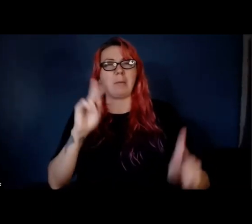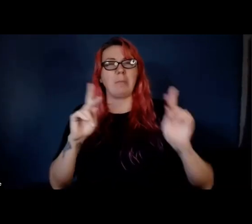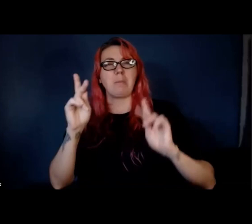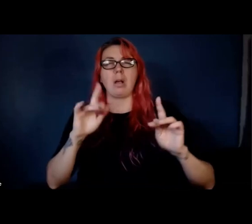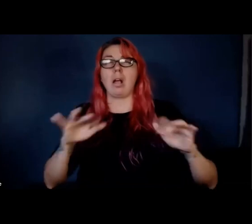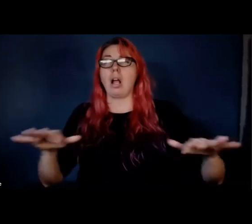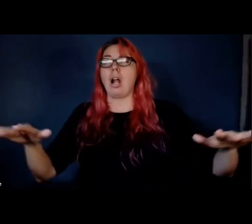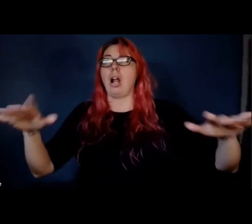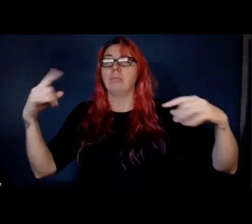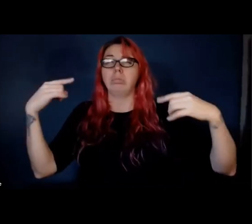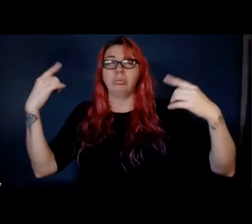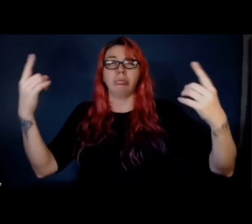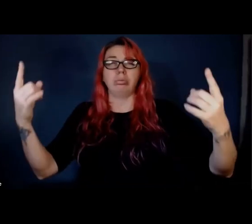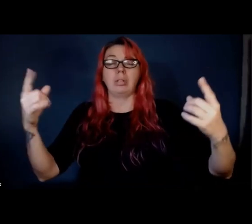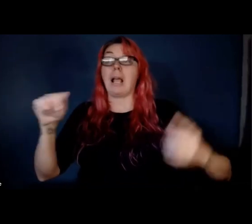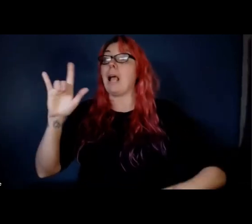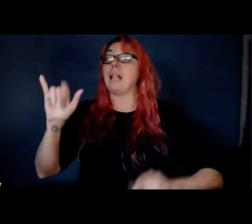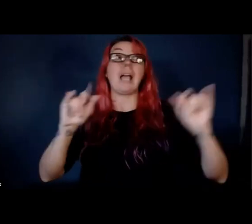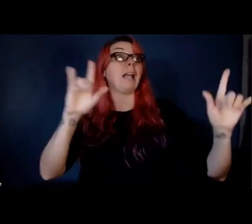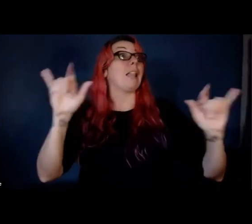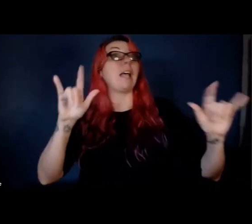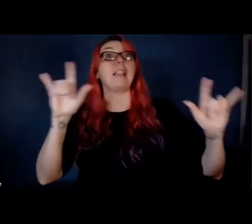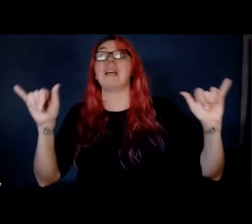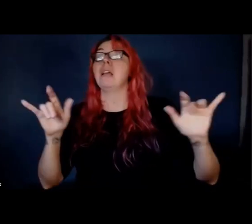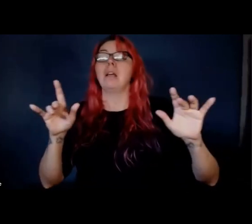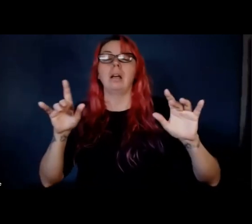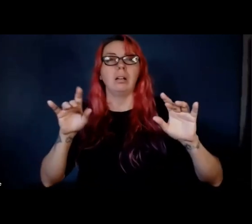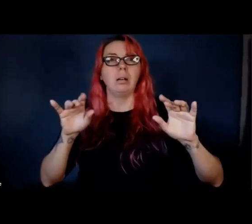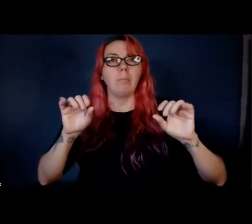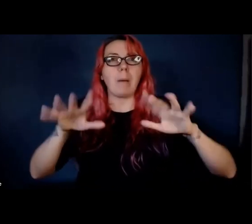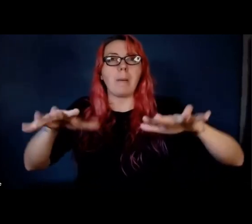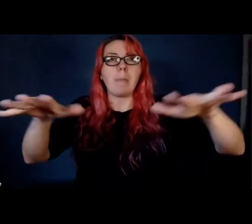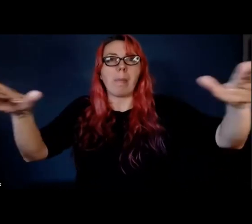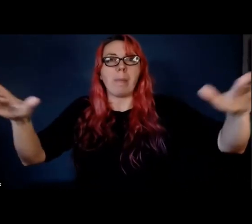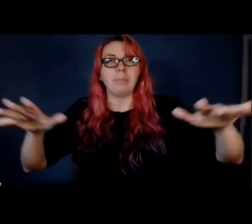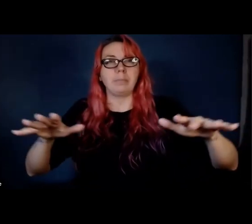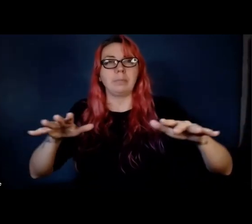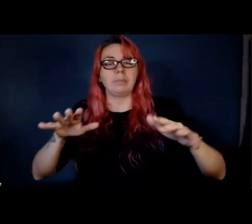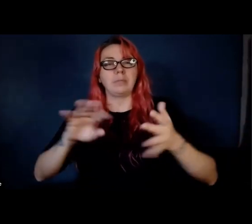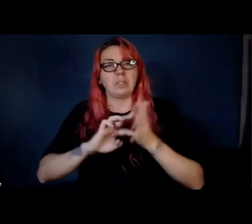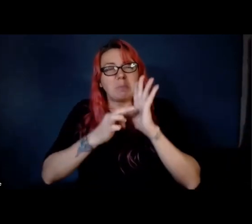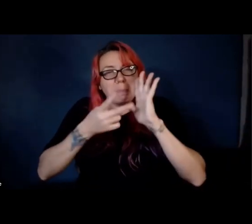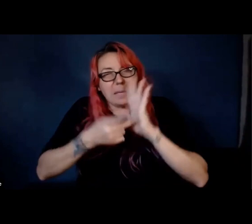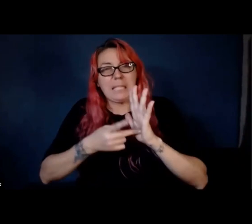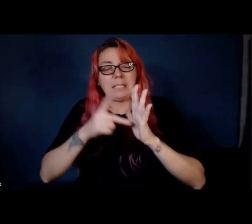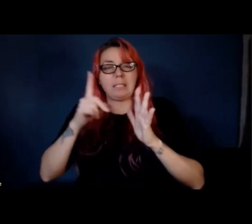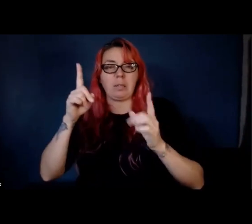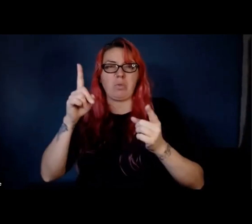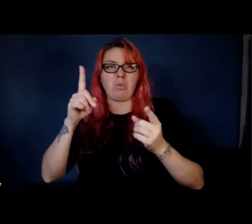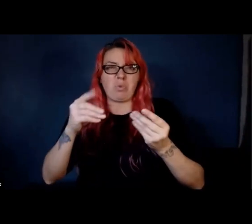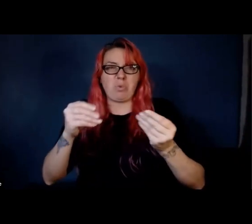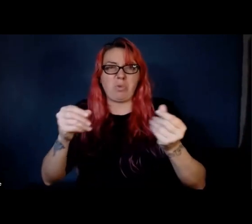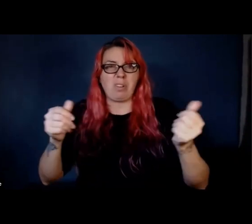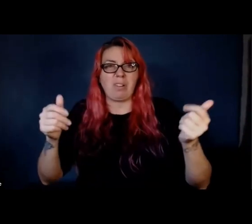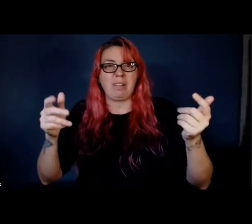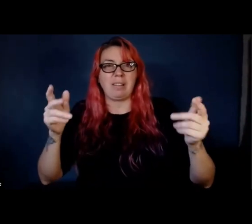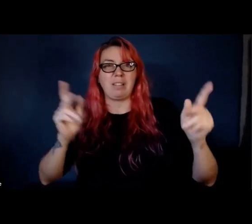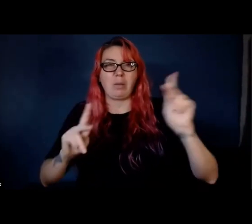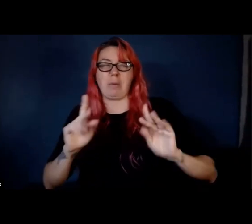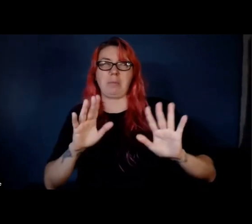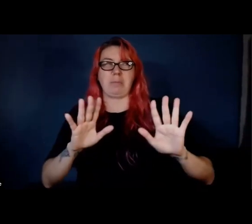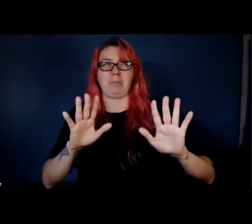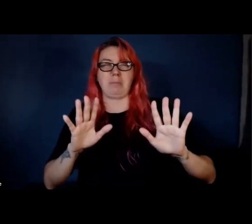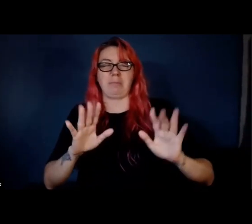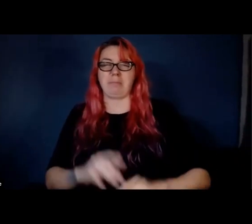raising and flagging is even when we talk about the, when we do land acknowledgements, it's really critical. Well, what is the other work